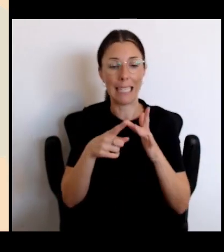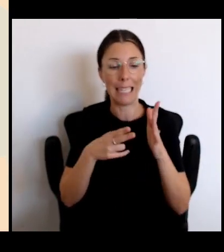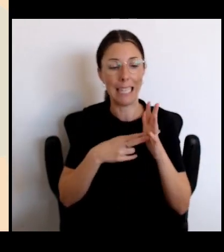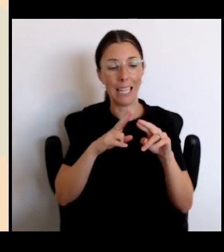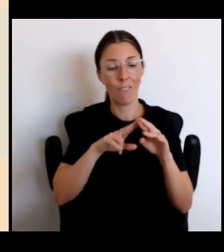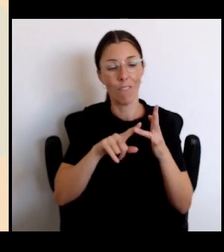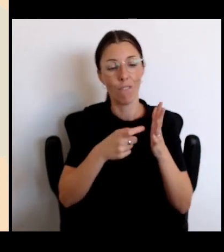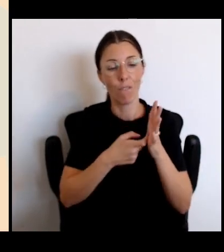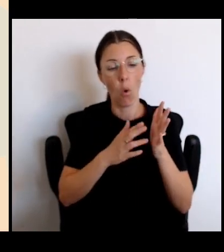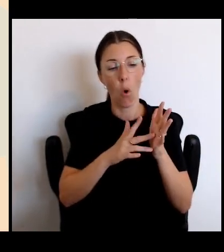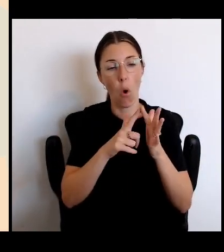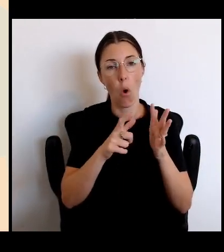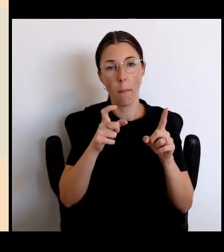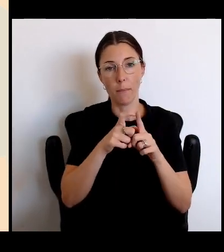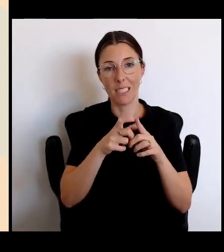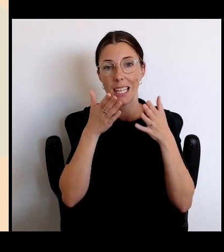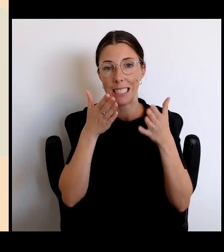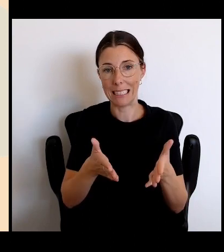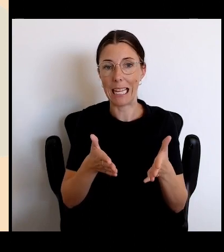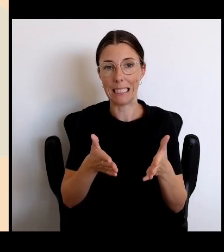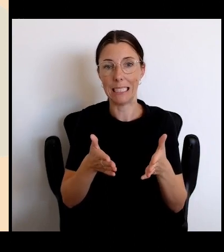a question so that they knew what the survey was about.